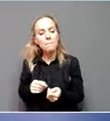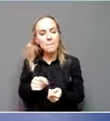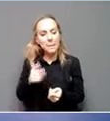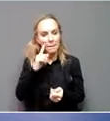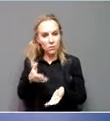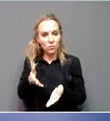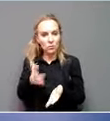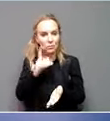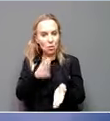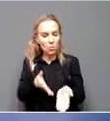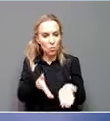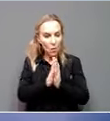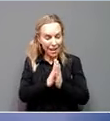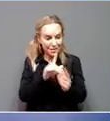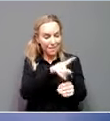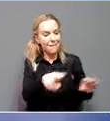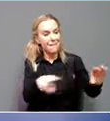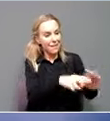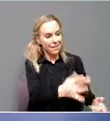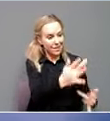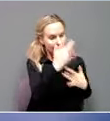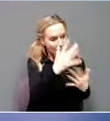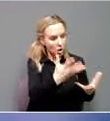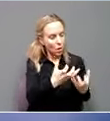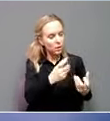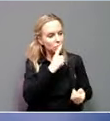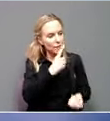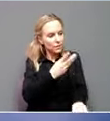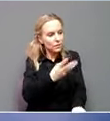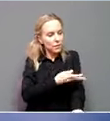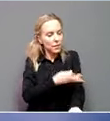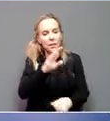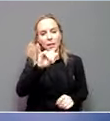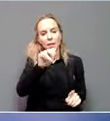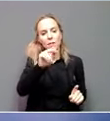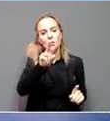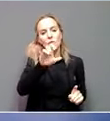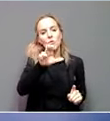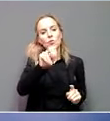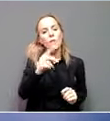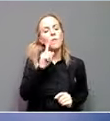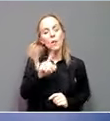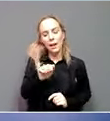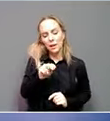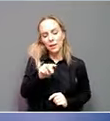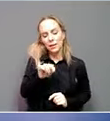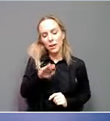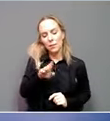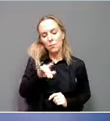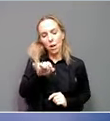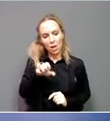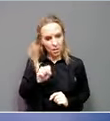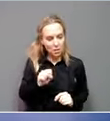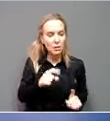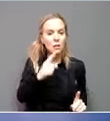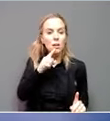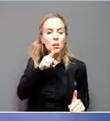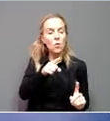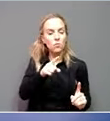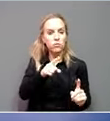infusions for the monoclonal antibodies, the demand is going up. Really across the Commonwealth. We